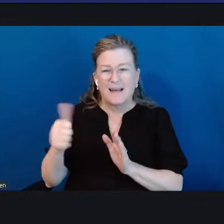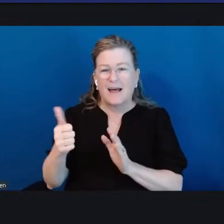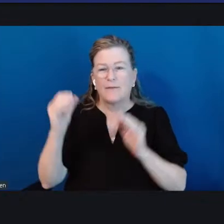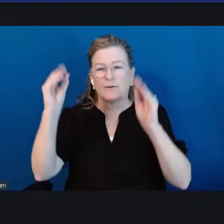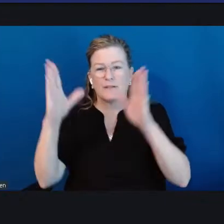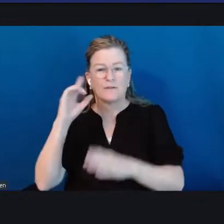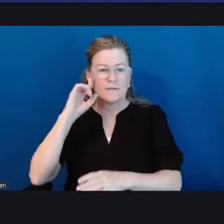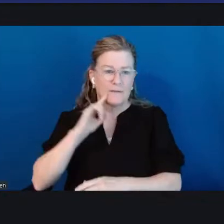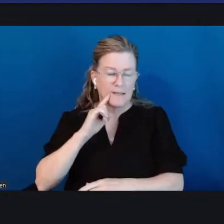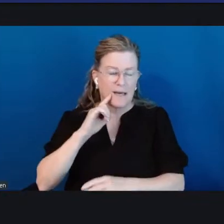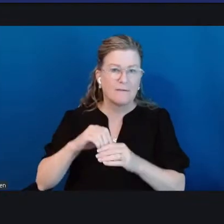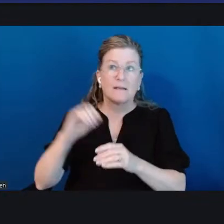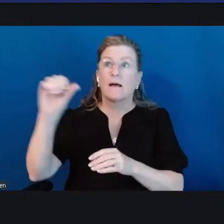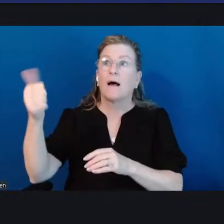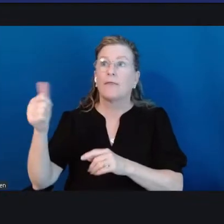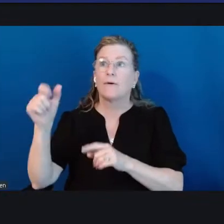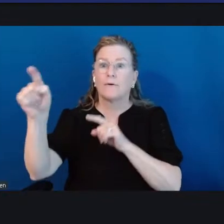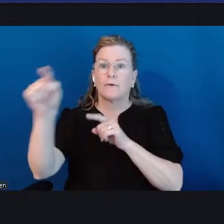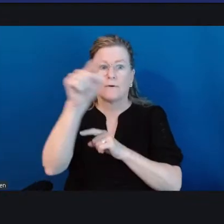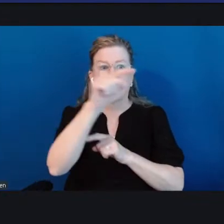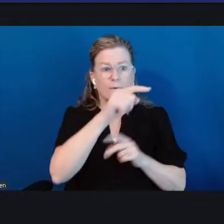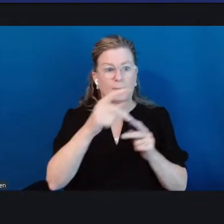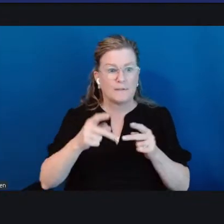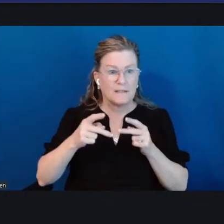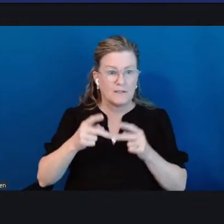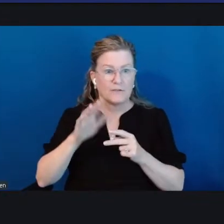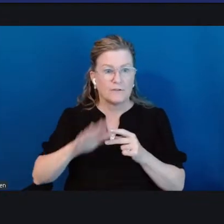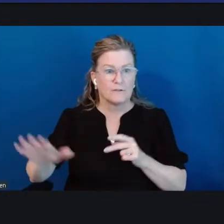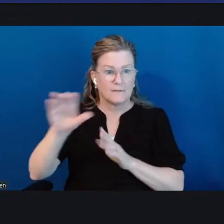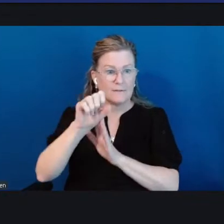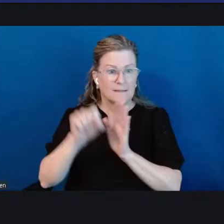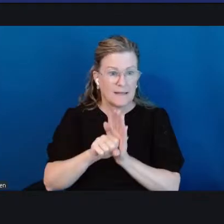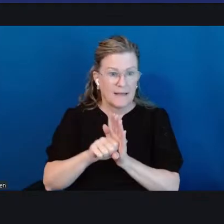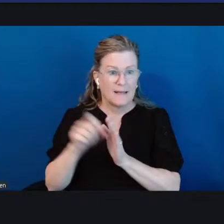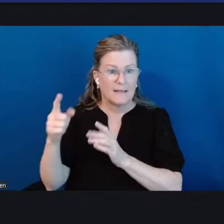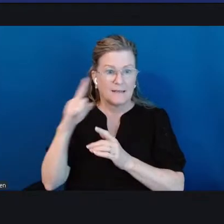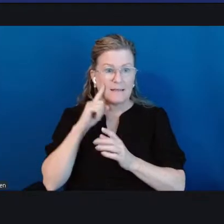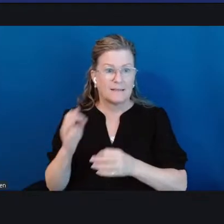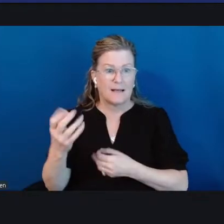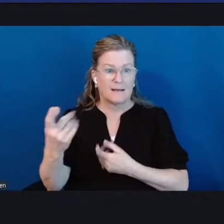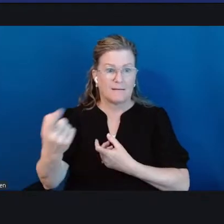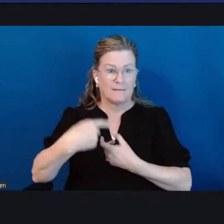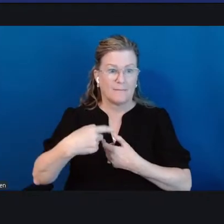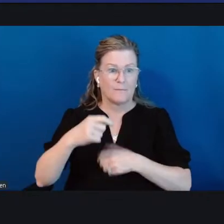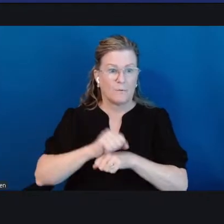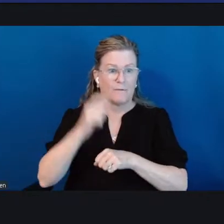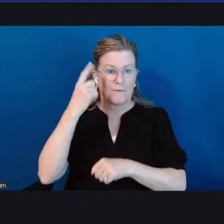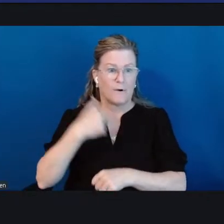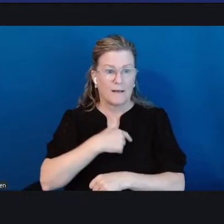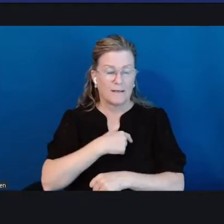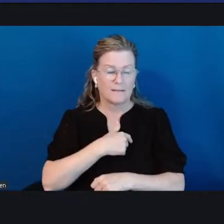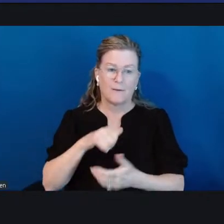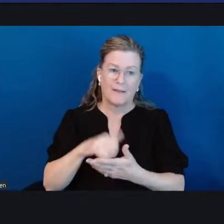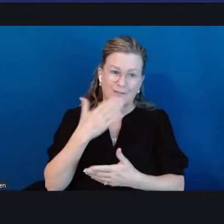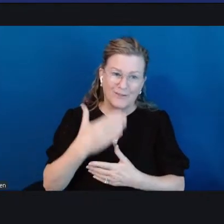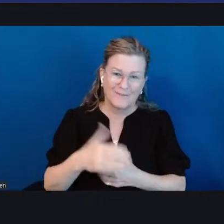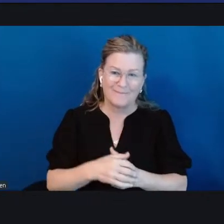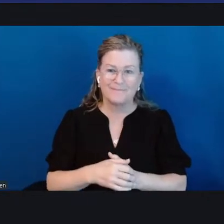deaf and other working in other positions throughout the state that decided they wanted to come work for us. So that's good.